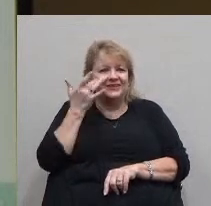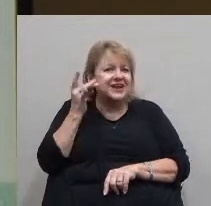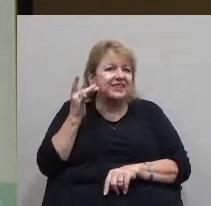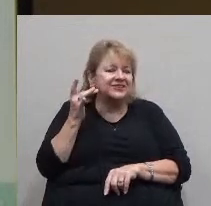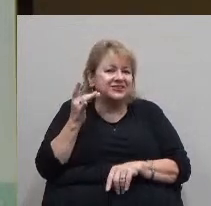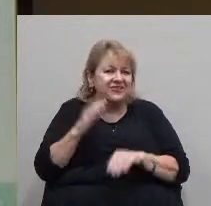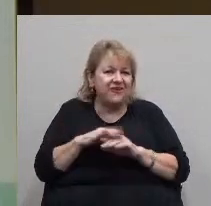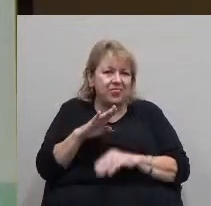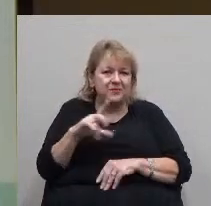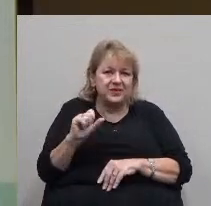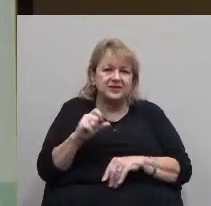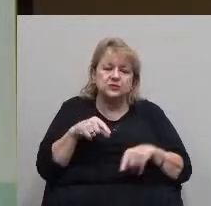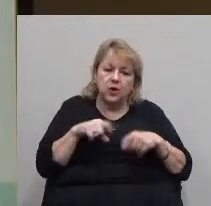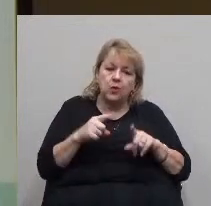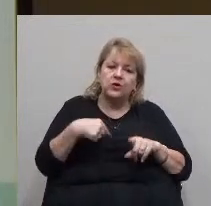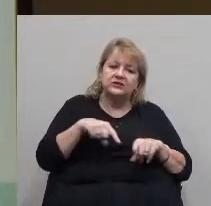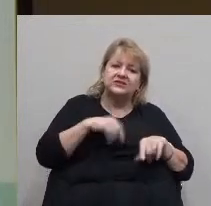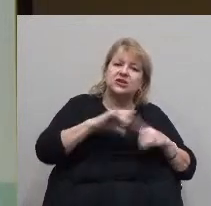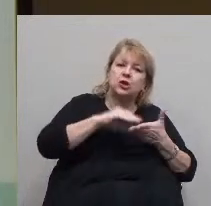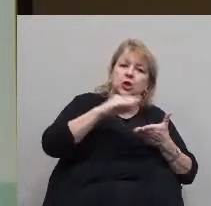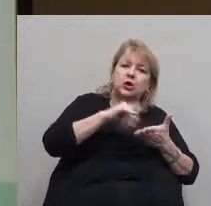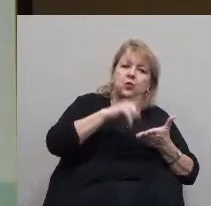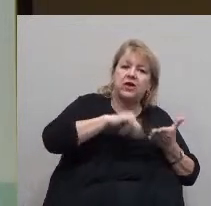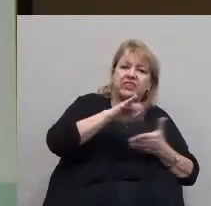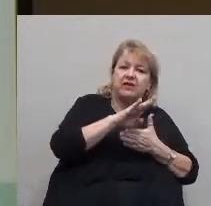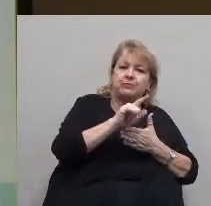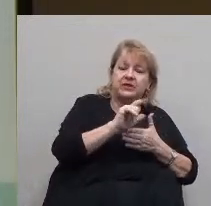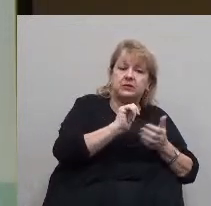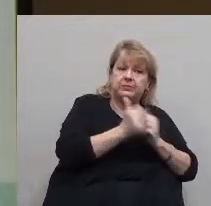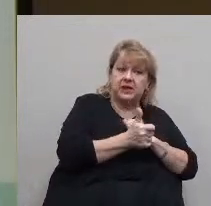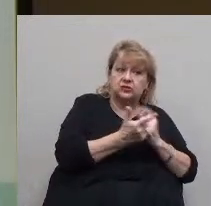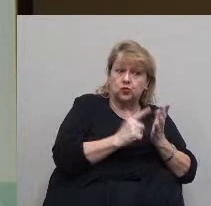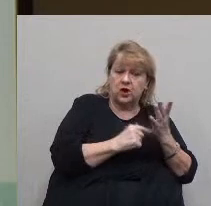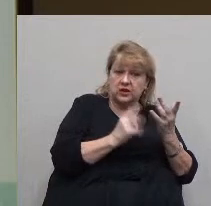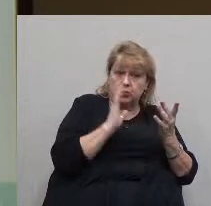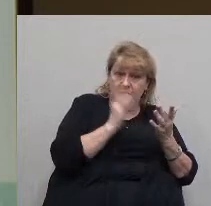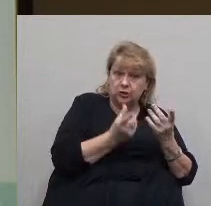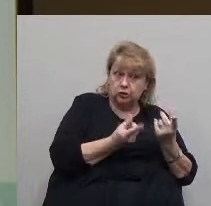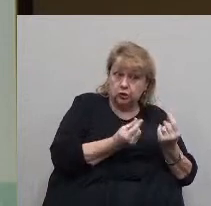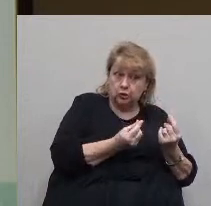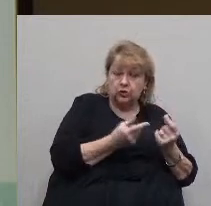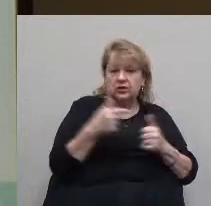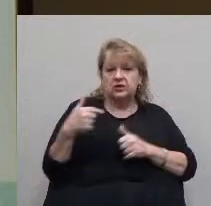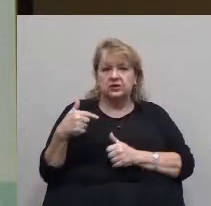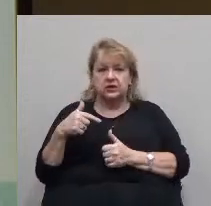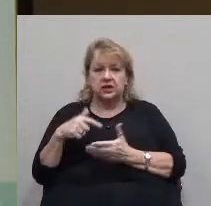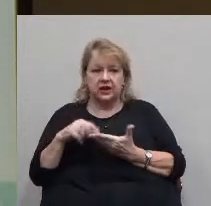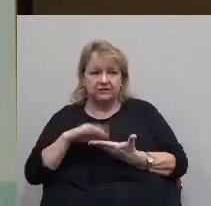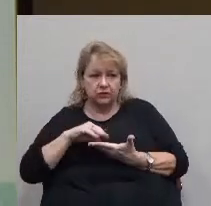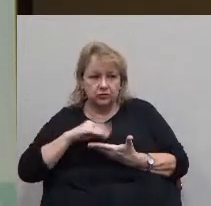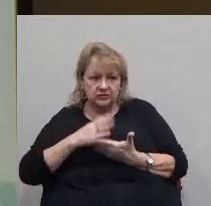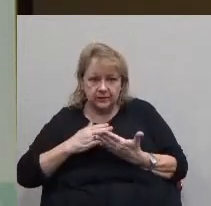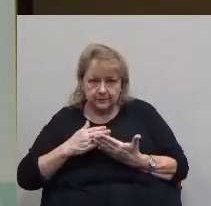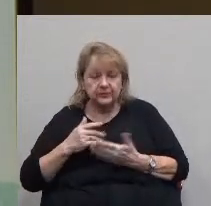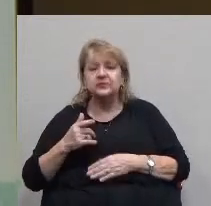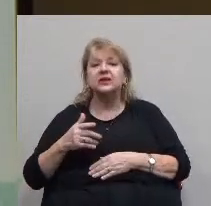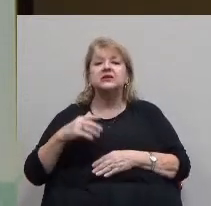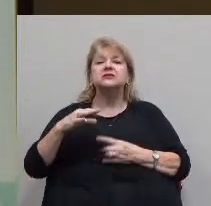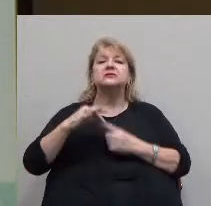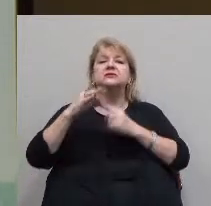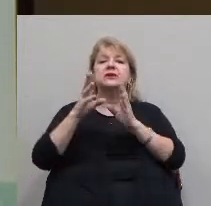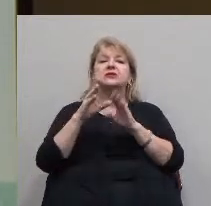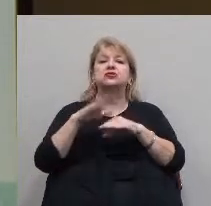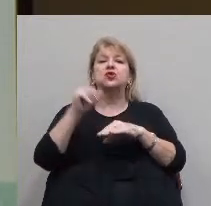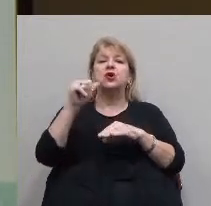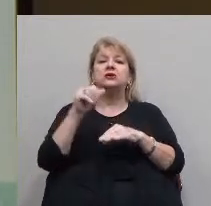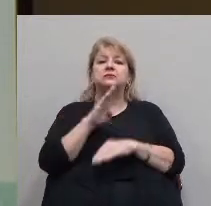learn what they do. So that was the pre-April 5th. On April 5th, here we are, special call BESE meeting. So